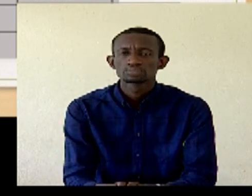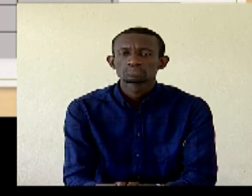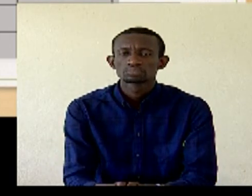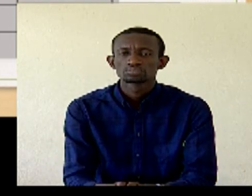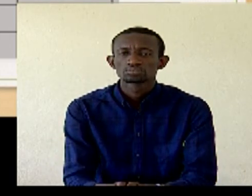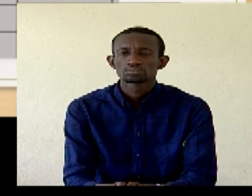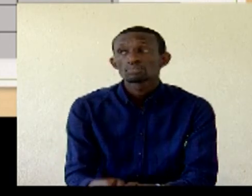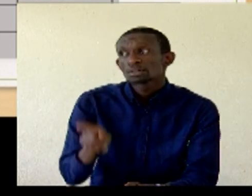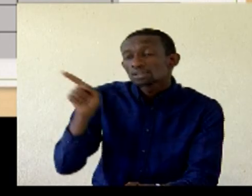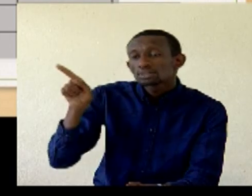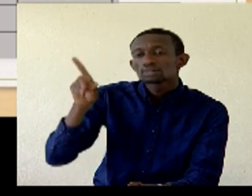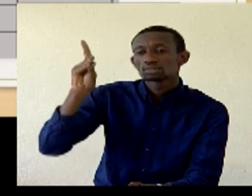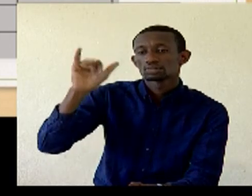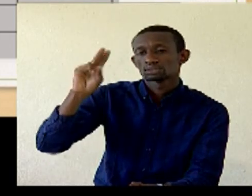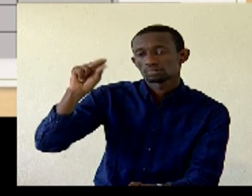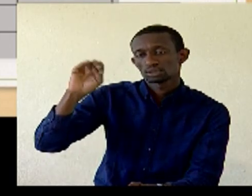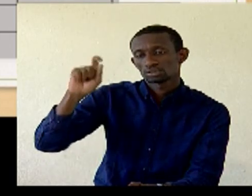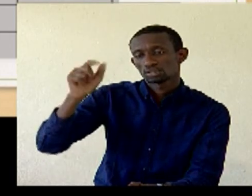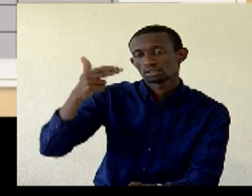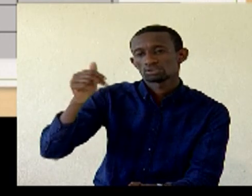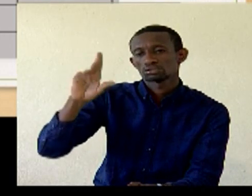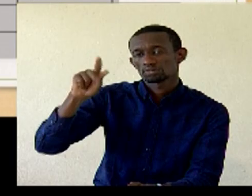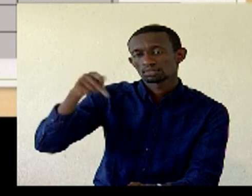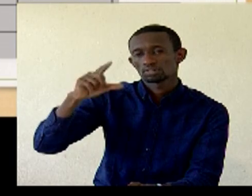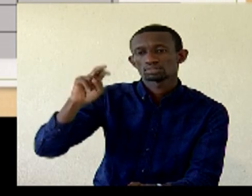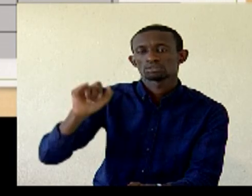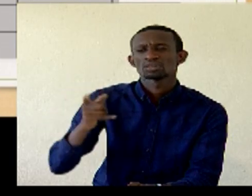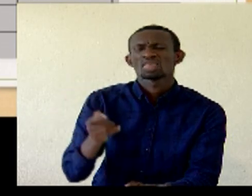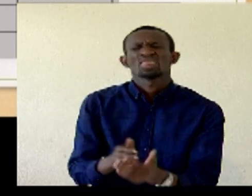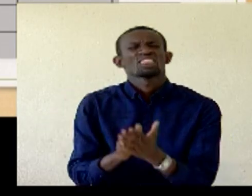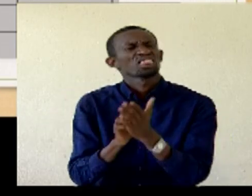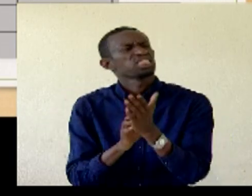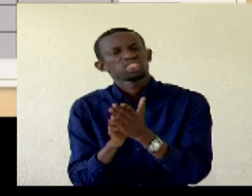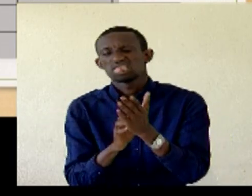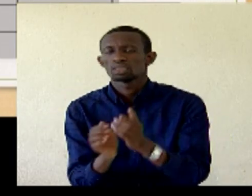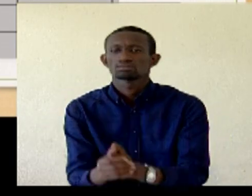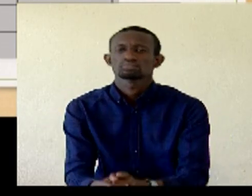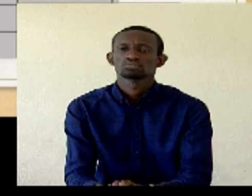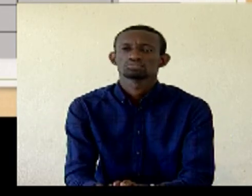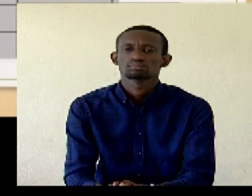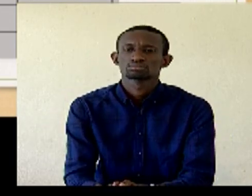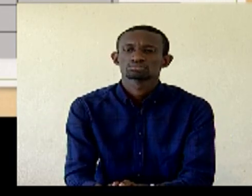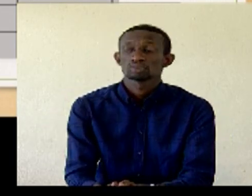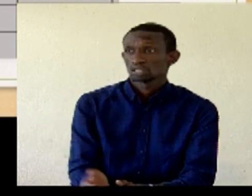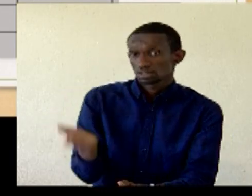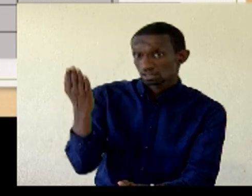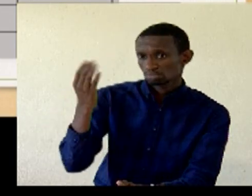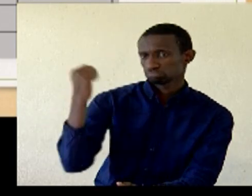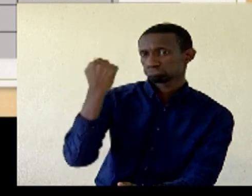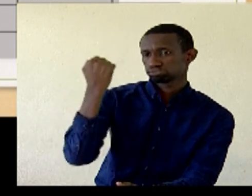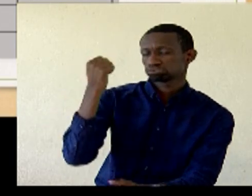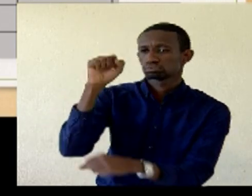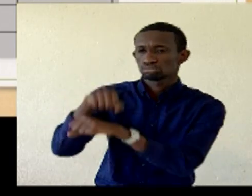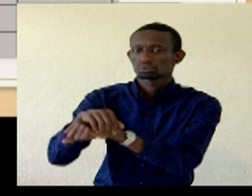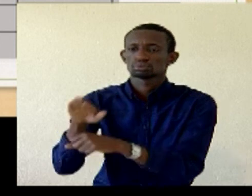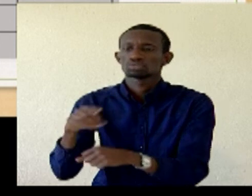This is dimethylphenylamine. So this one is weaker. So this one is stronger than this. So you